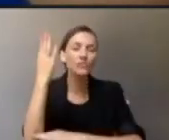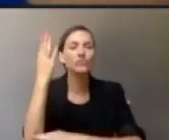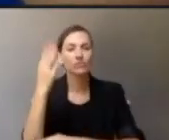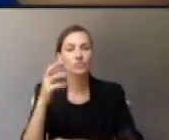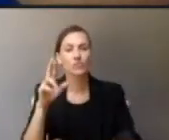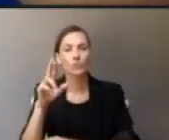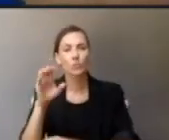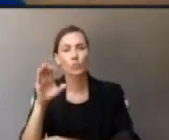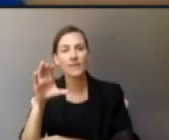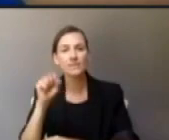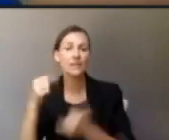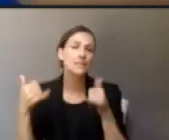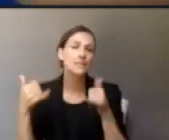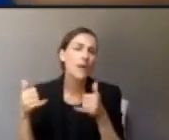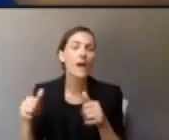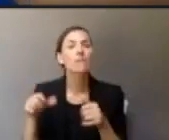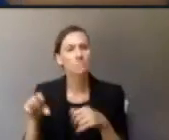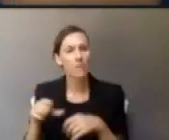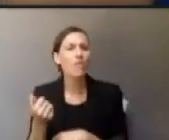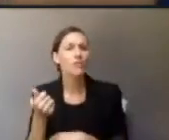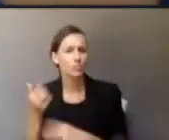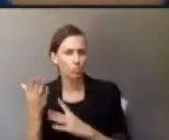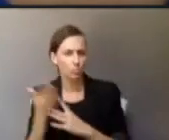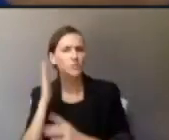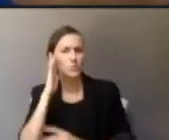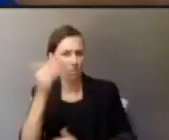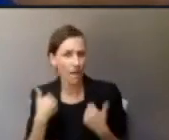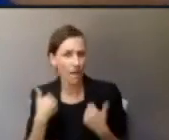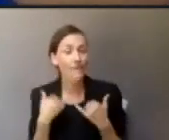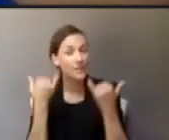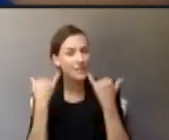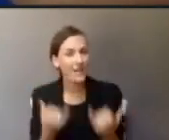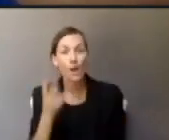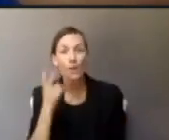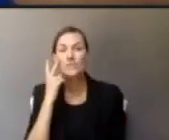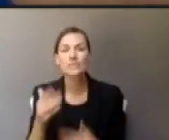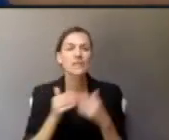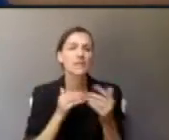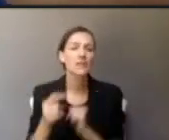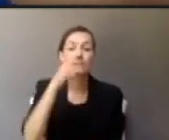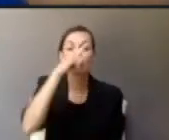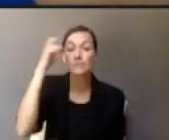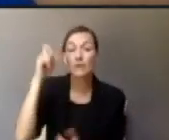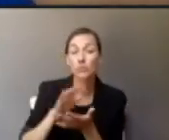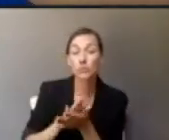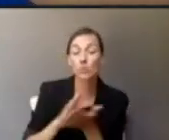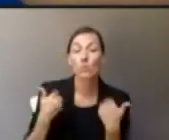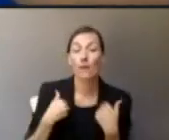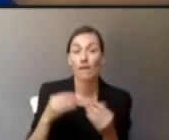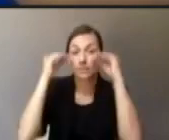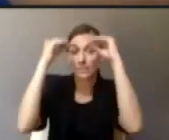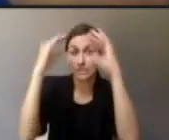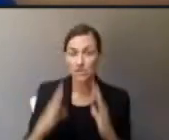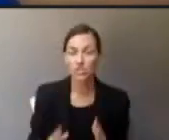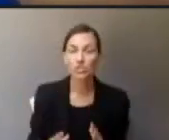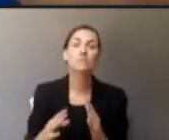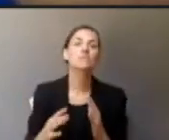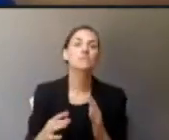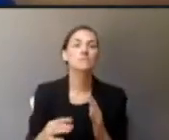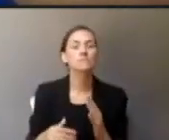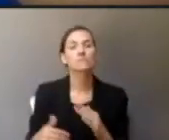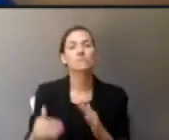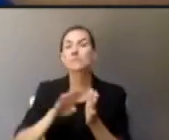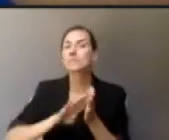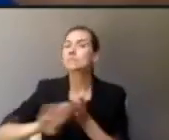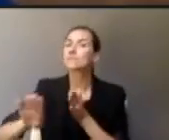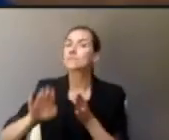things. And we see that playing out now, even in summer school, where we have teachers who do dismiss children in small